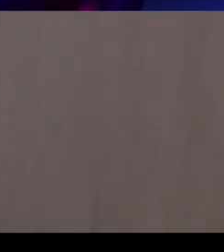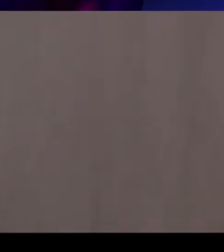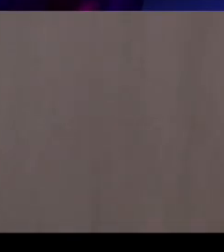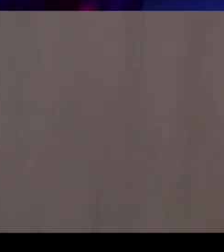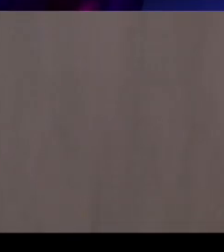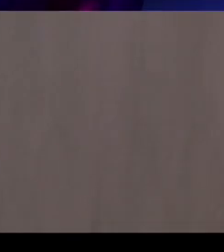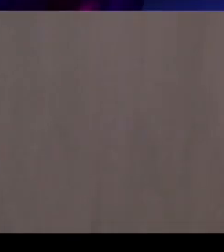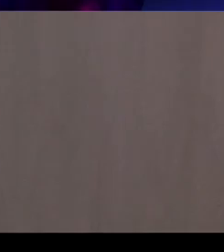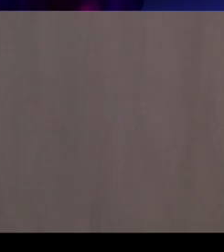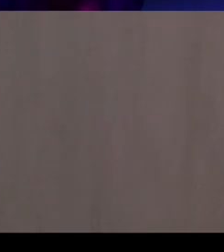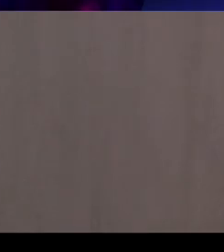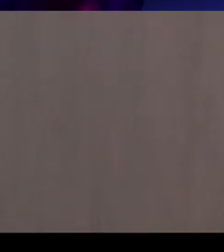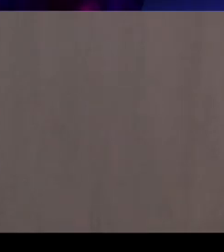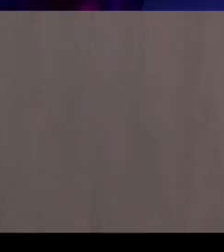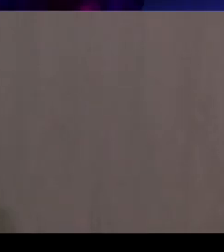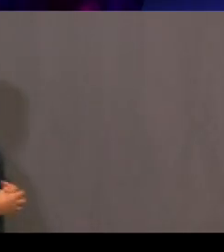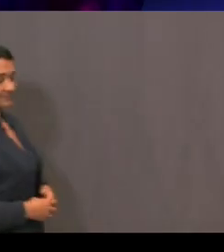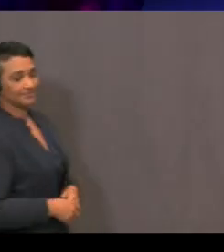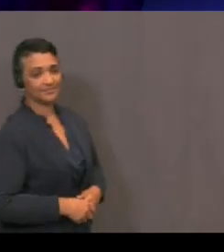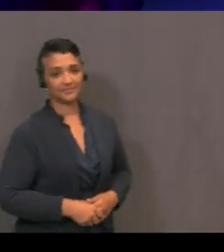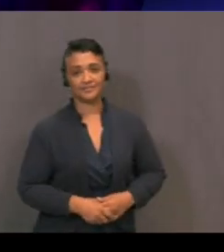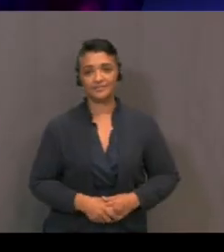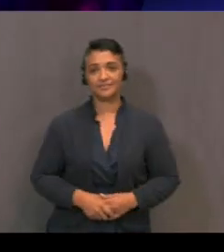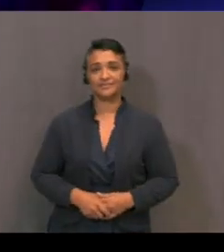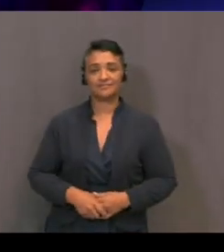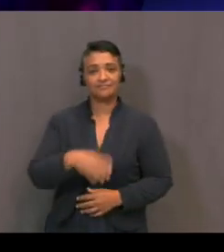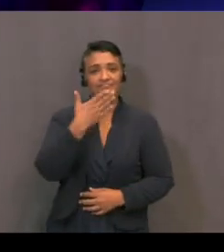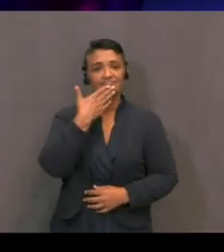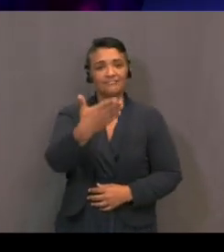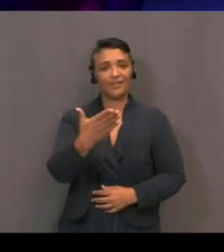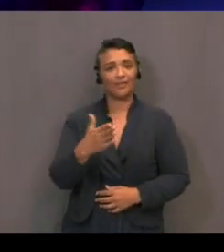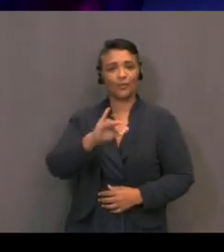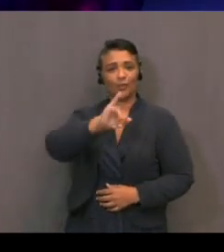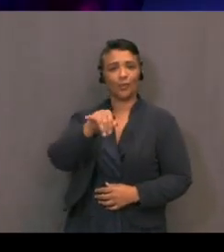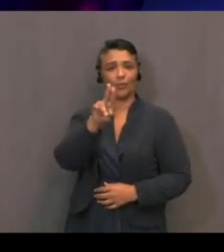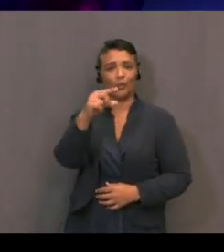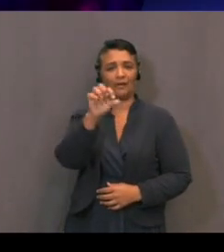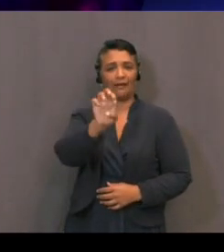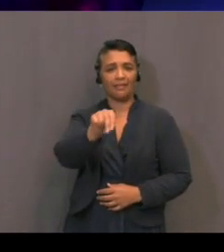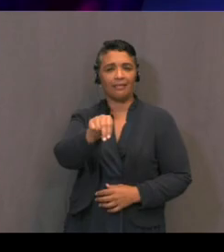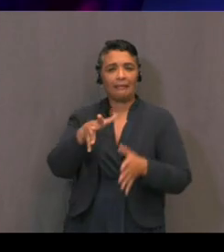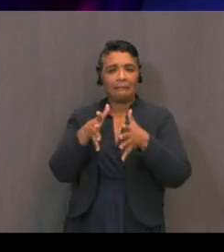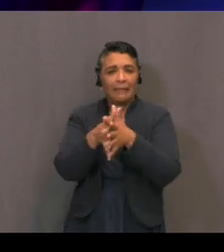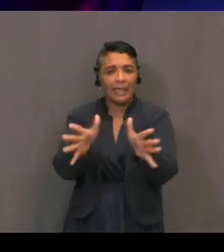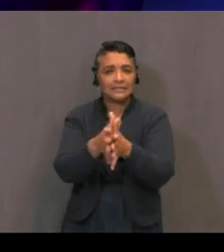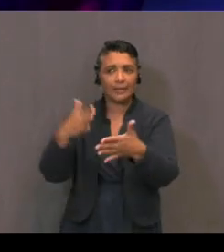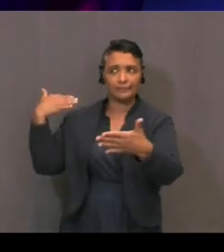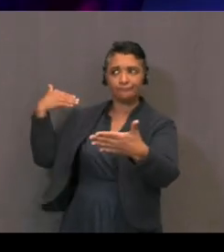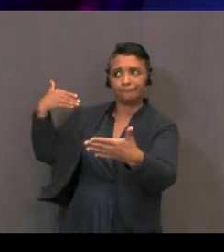Thank you, and thank you, Jürgen, for this walk through the history of AI, which is amazing that we can do